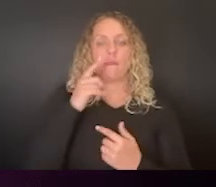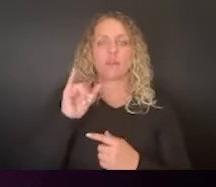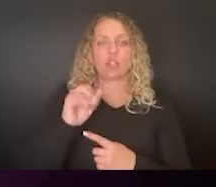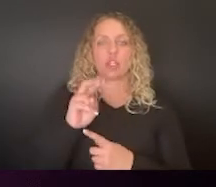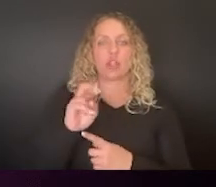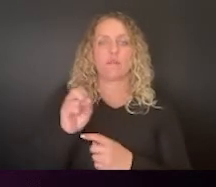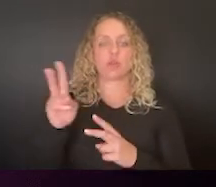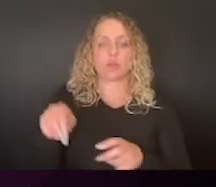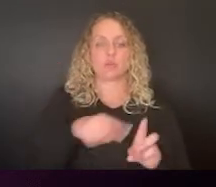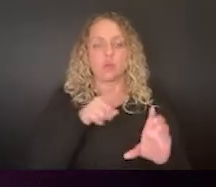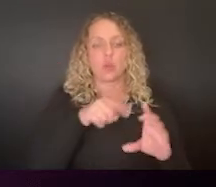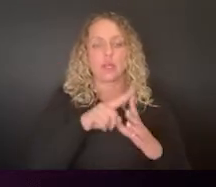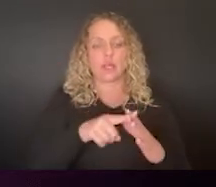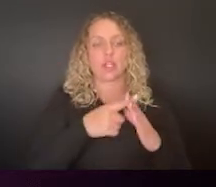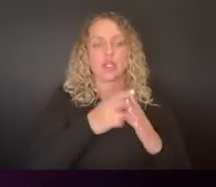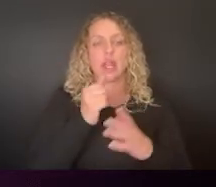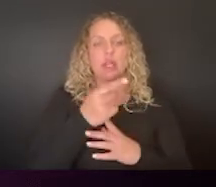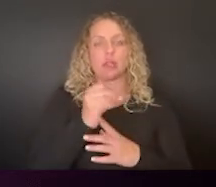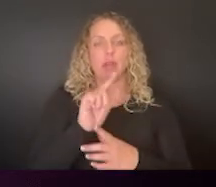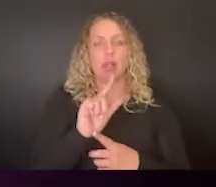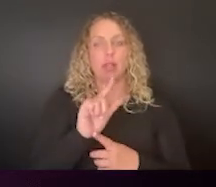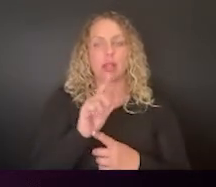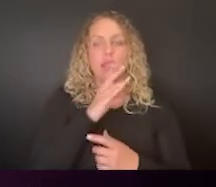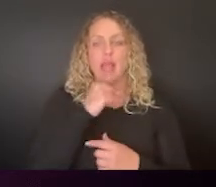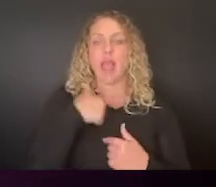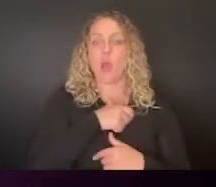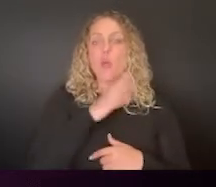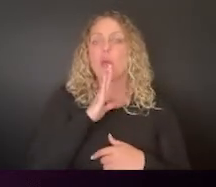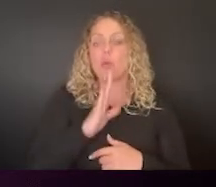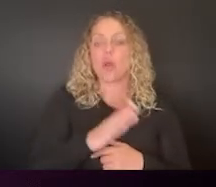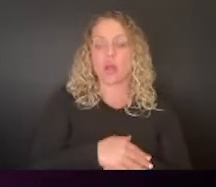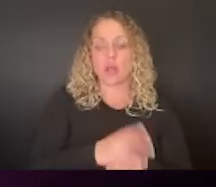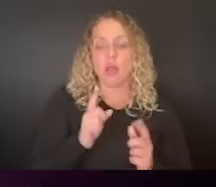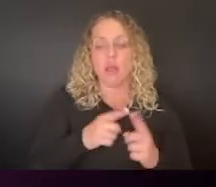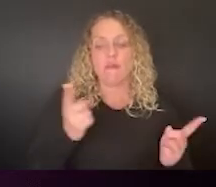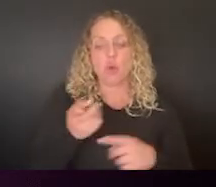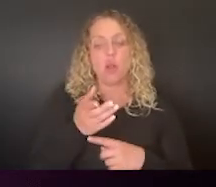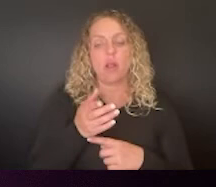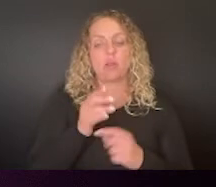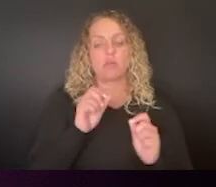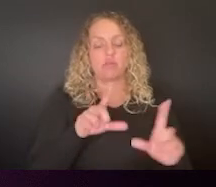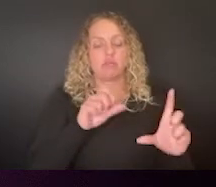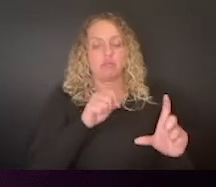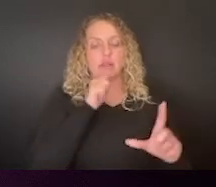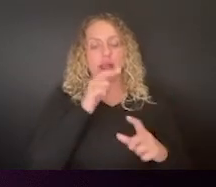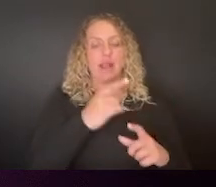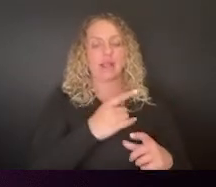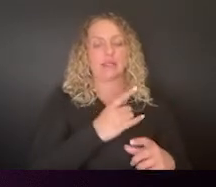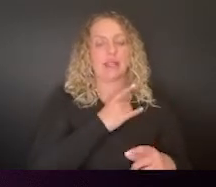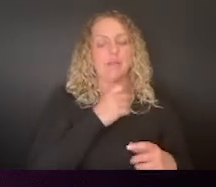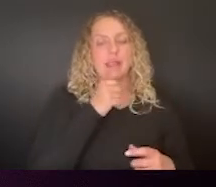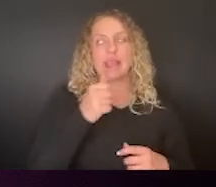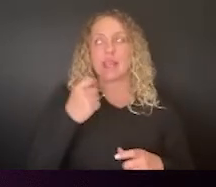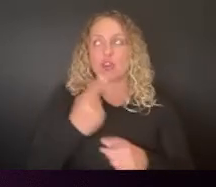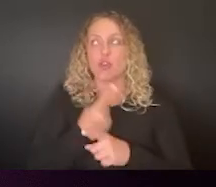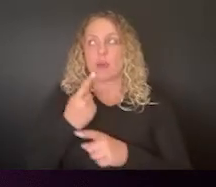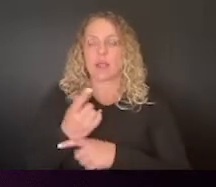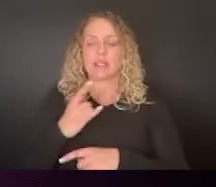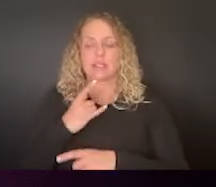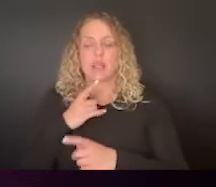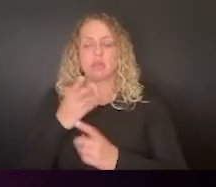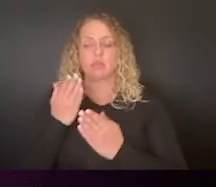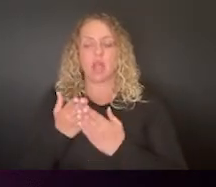template could check for this flag and render the correct theme while we wait for the JavaScript to load and initialize the